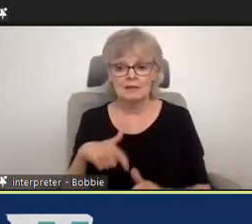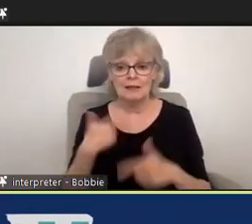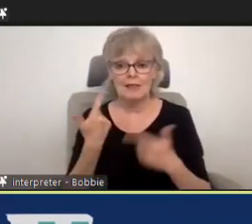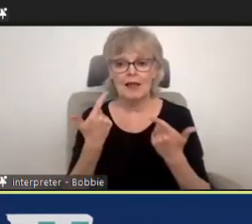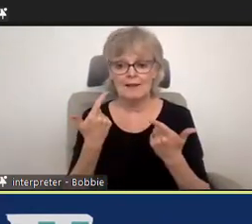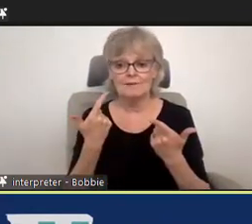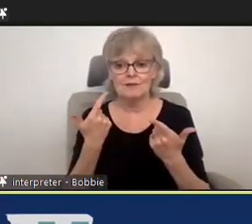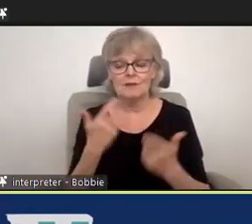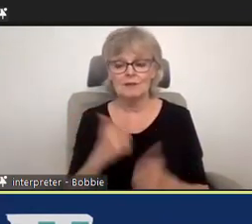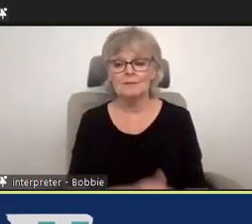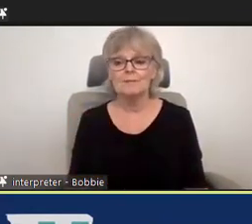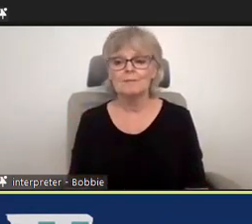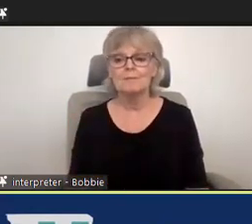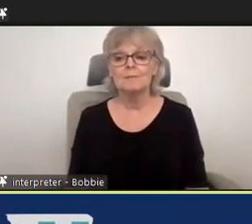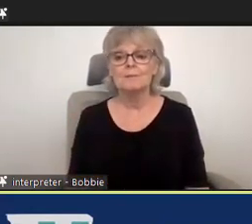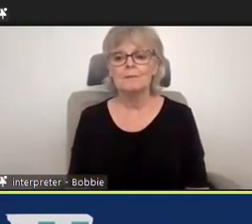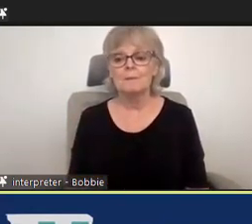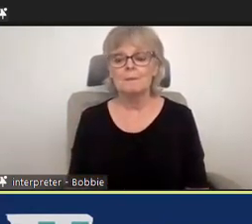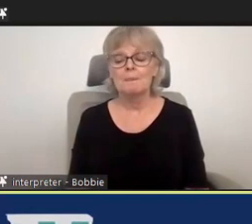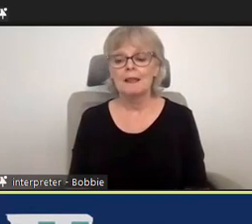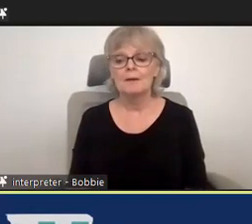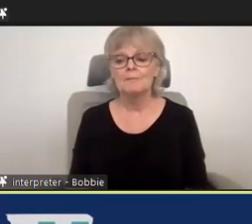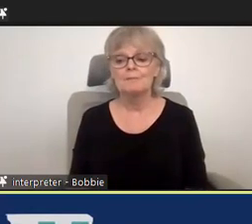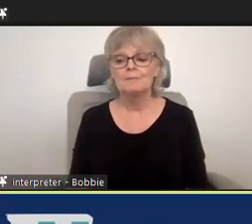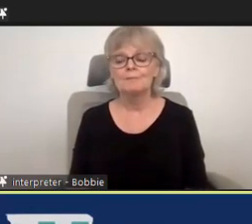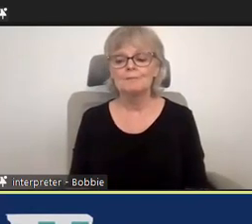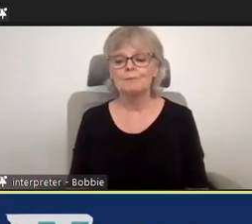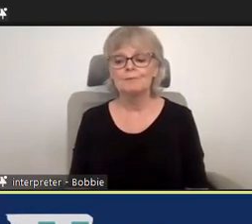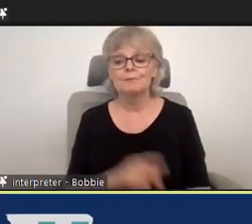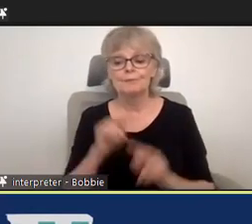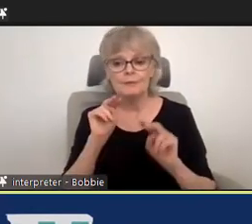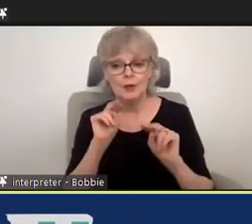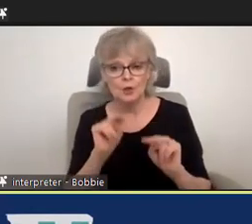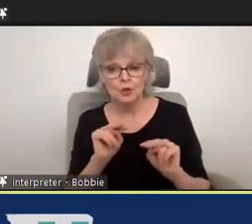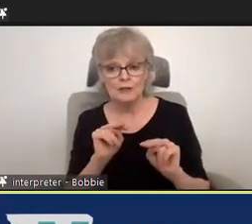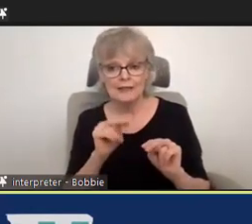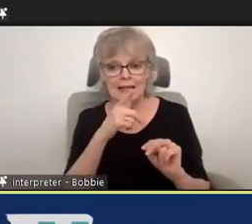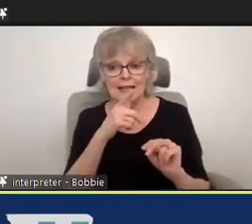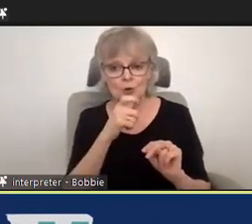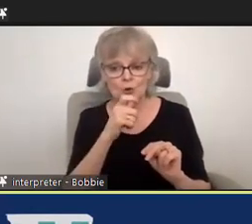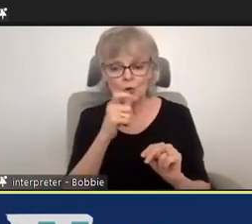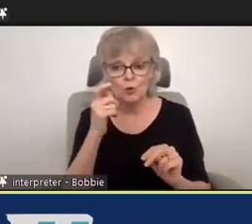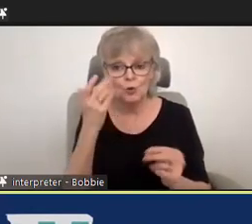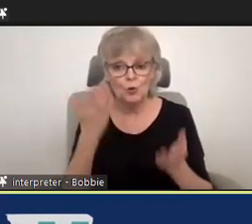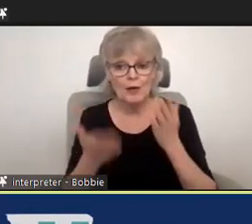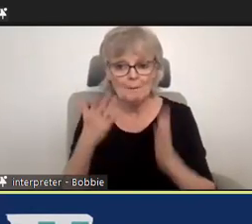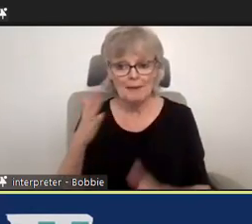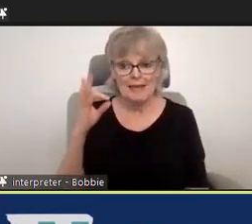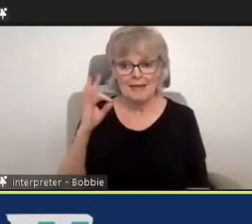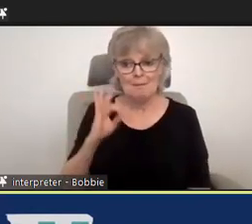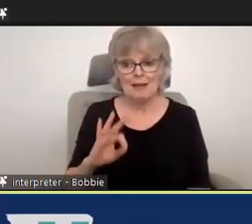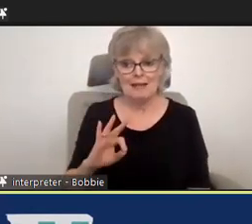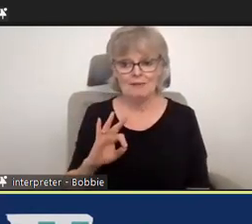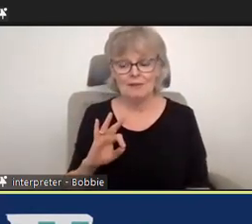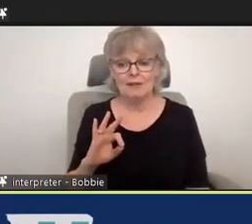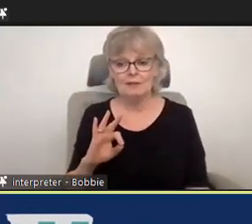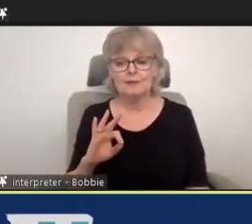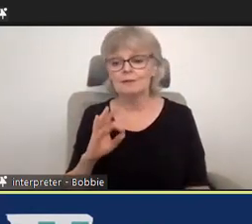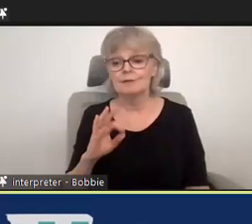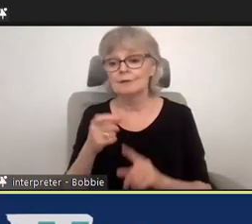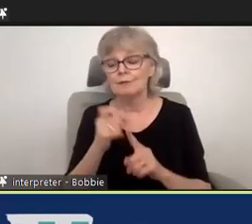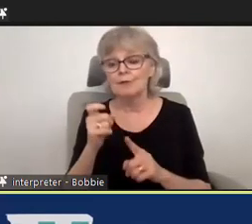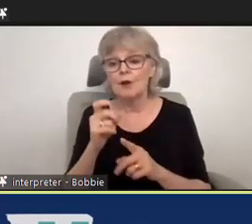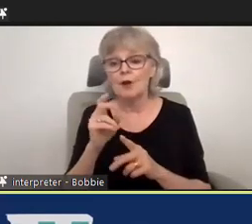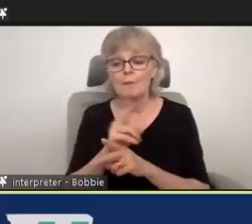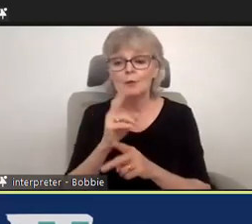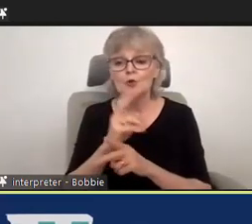when looking at who might benefit from being on a ventilator, for instance,